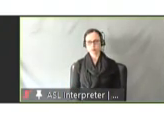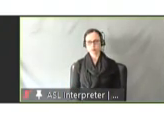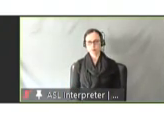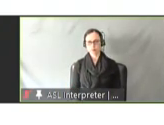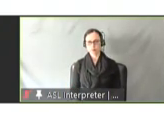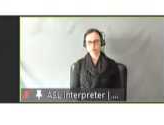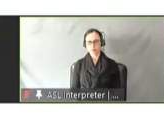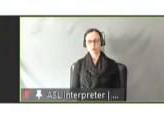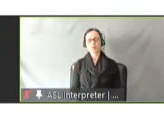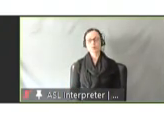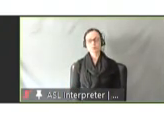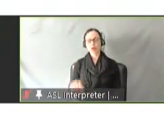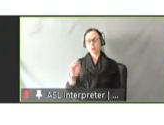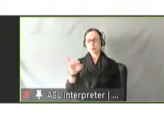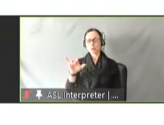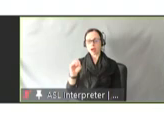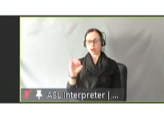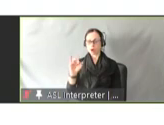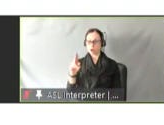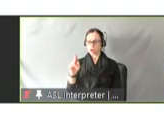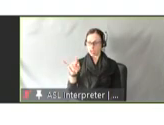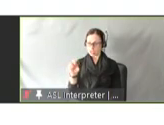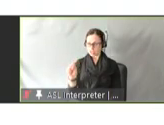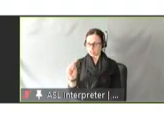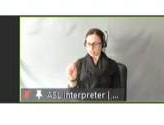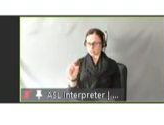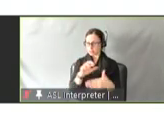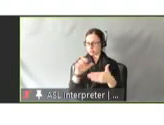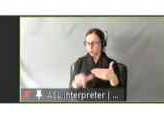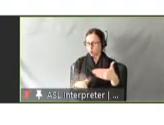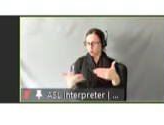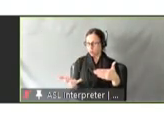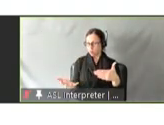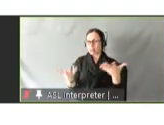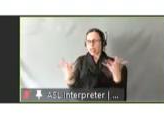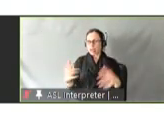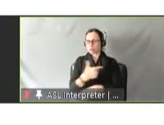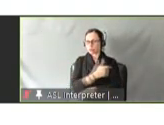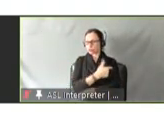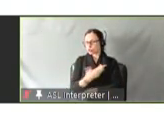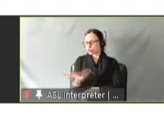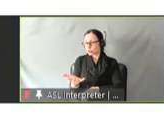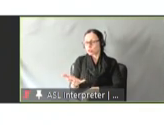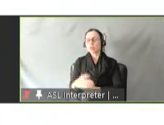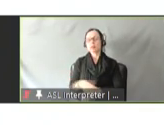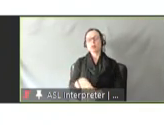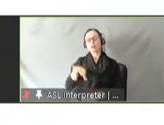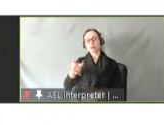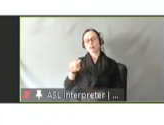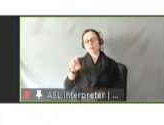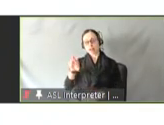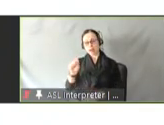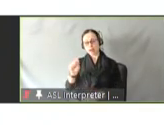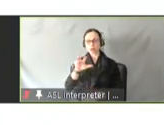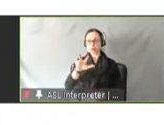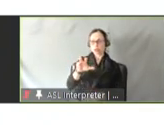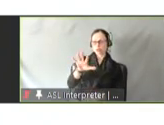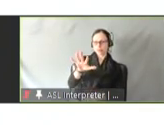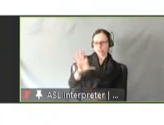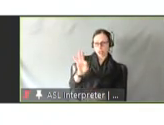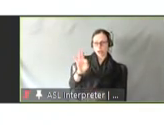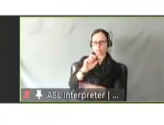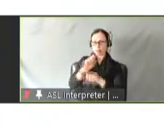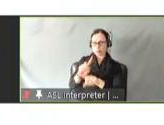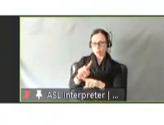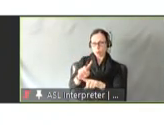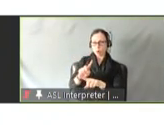So thinking about myocarditis outcomes following vaccination, in VAERS, there were 359 reports meeting the